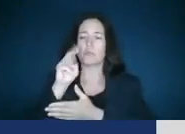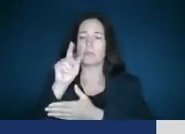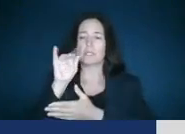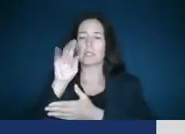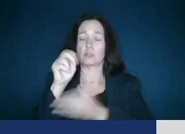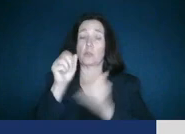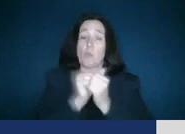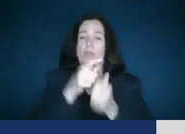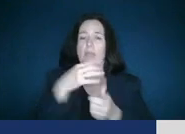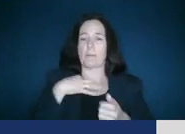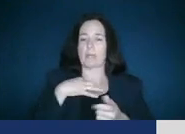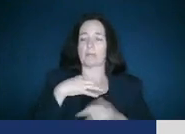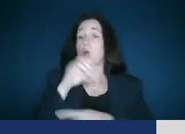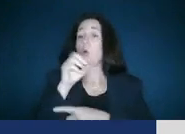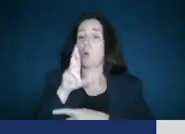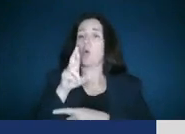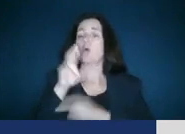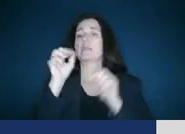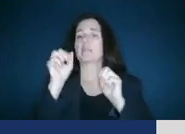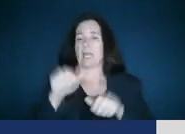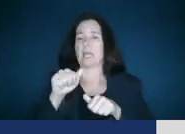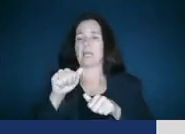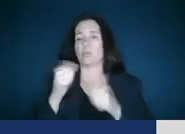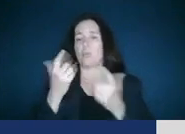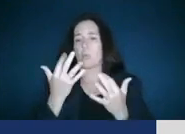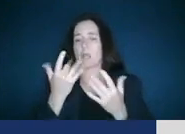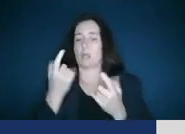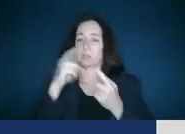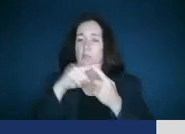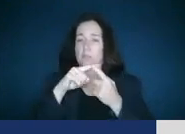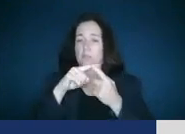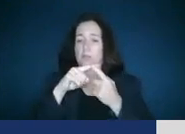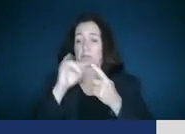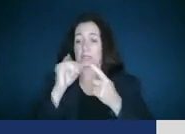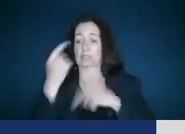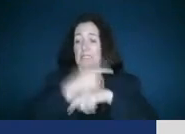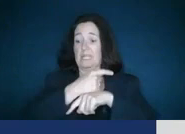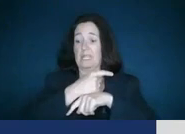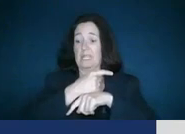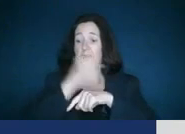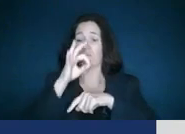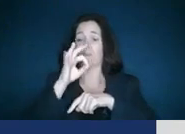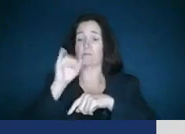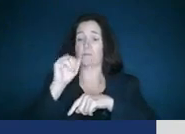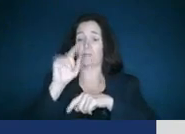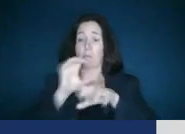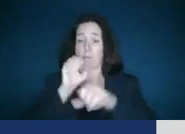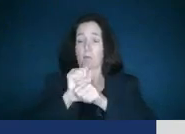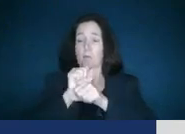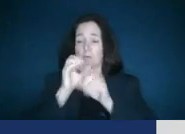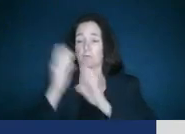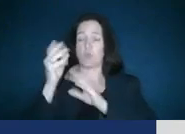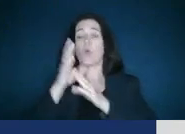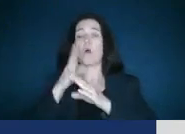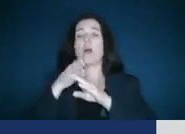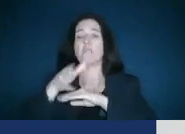application. Or students have the option to wait until the day of the intake or even after to submit documentation to